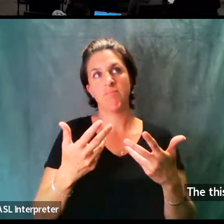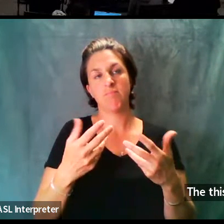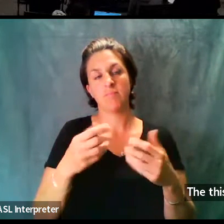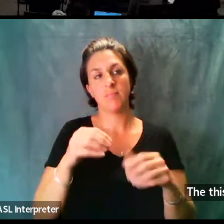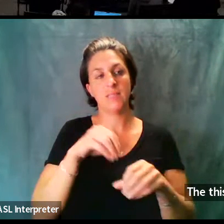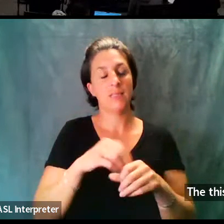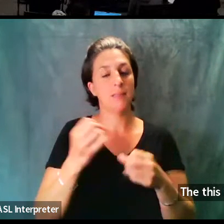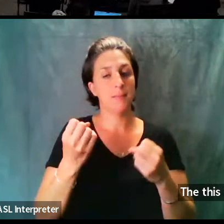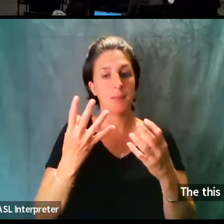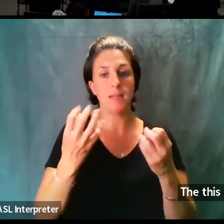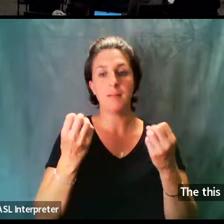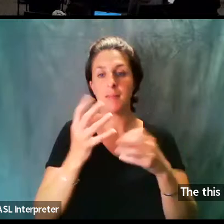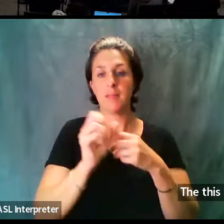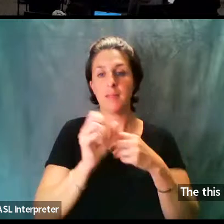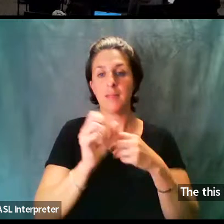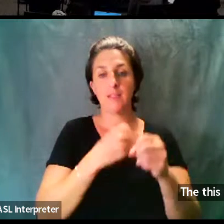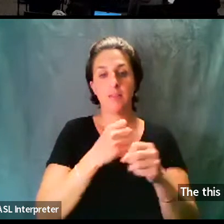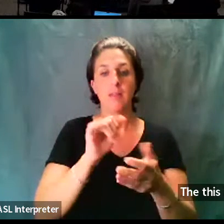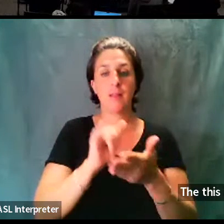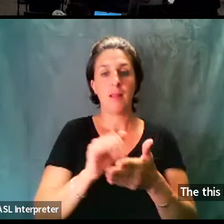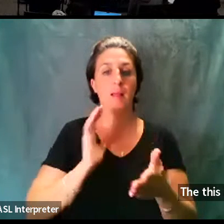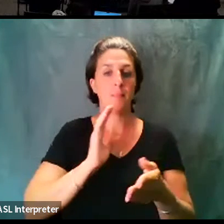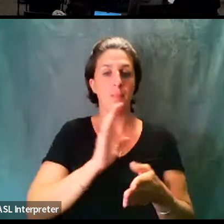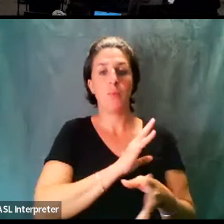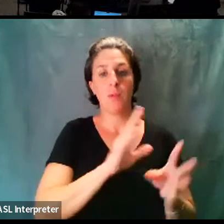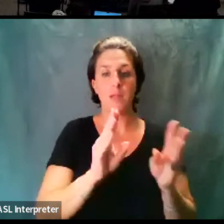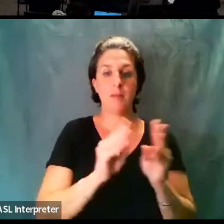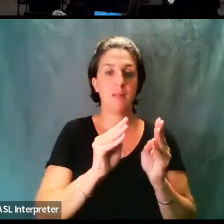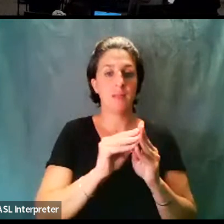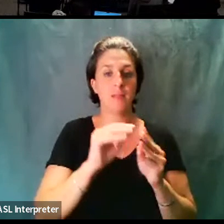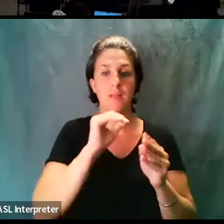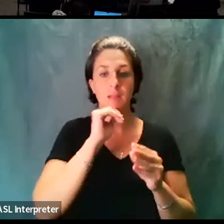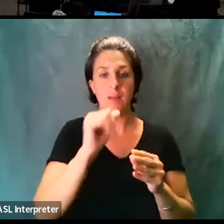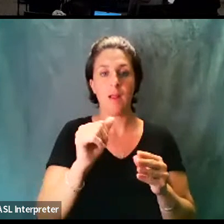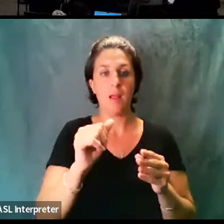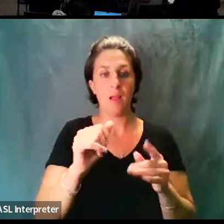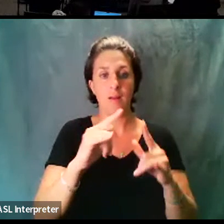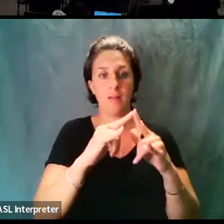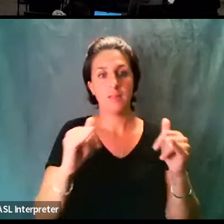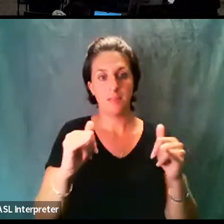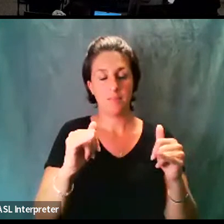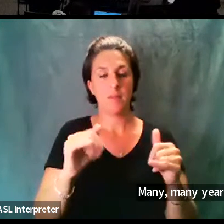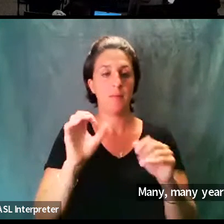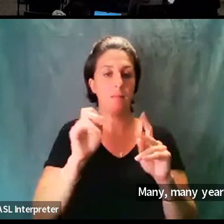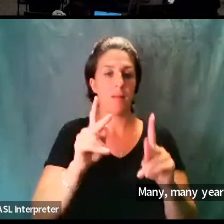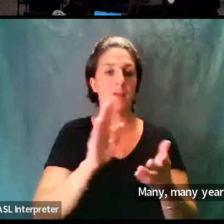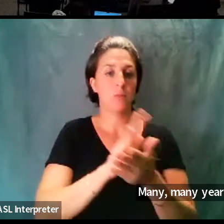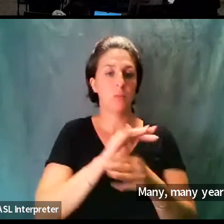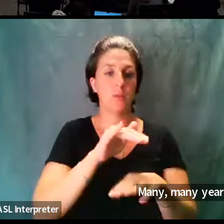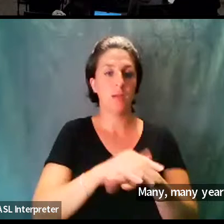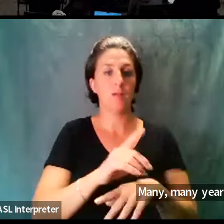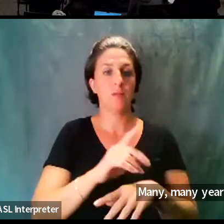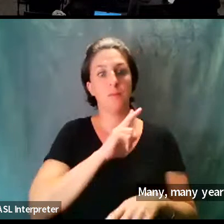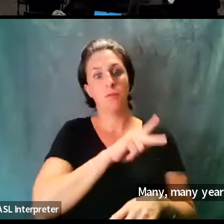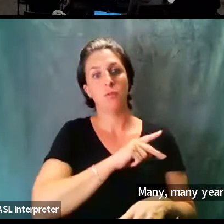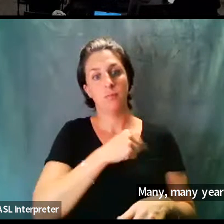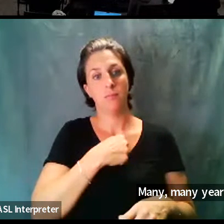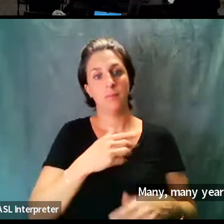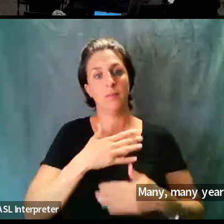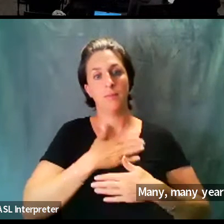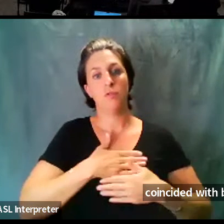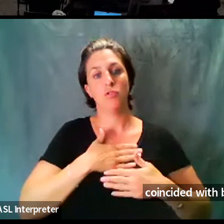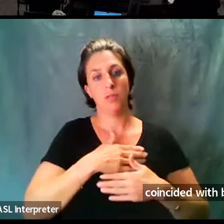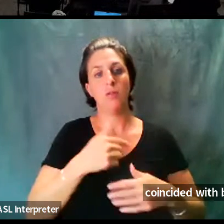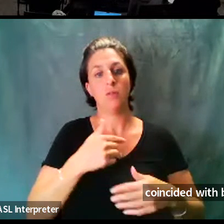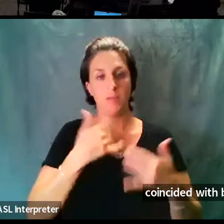many years that a board meeting has not coincided with back to school night. So personally, I appreciate that, so that I can still be at